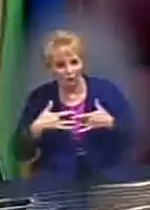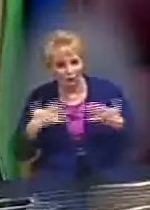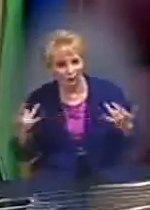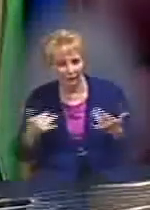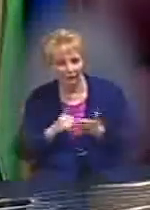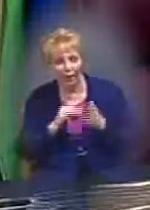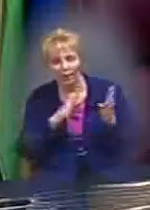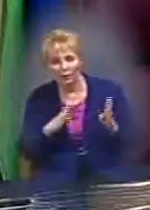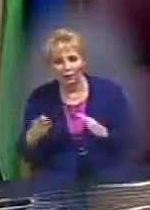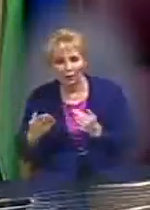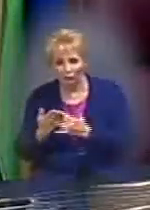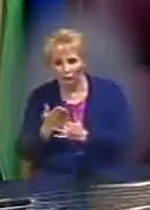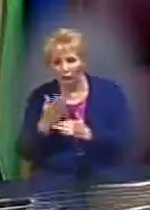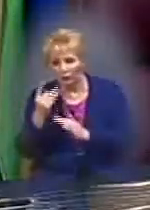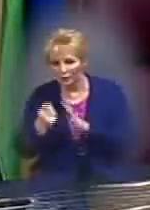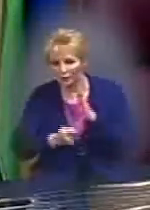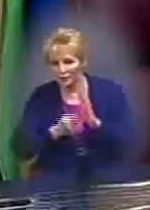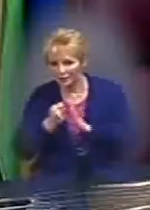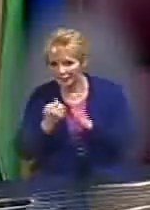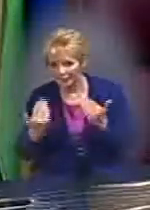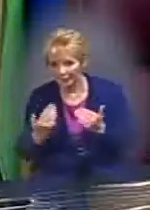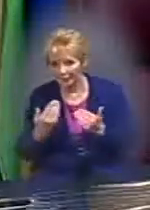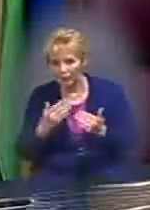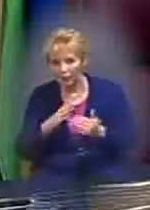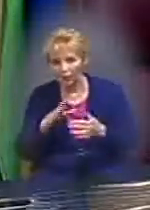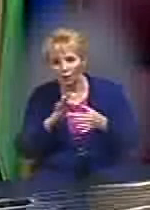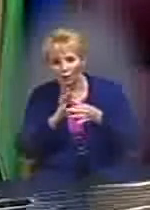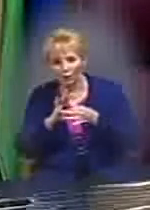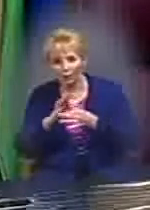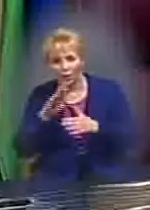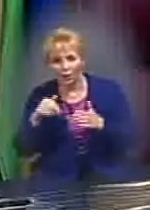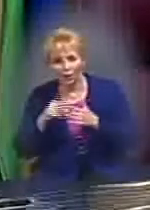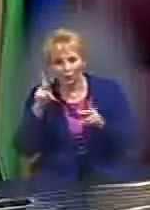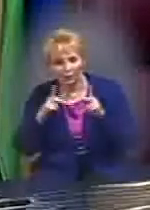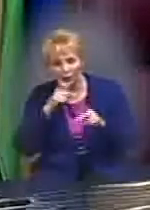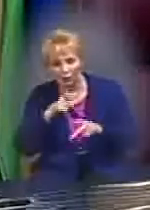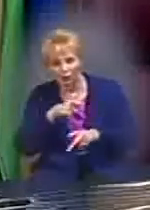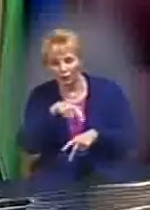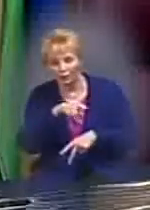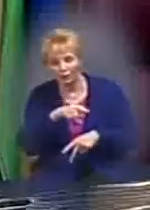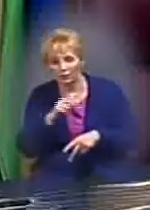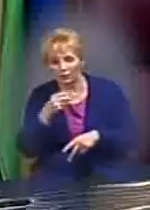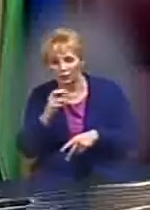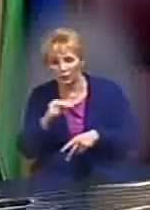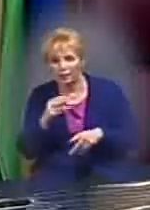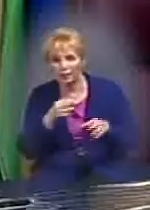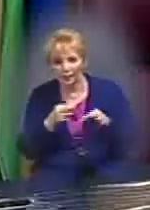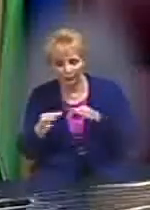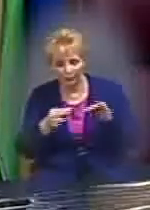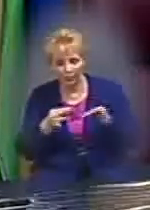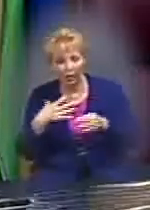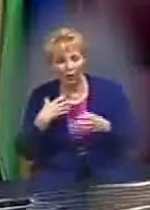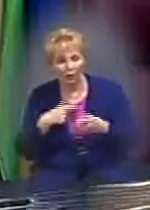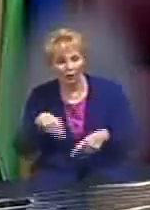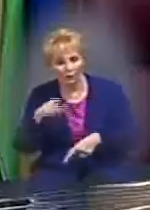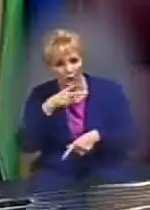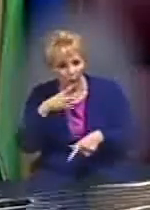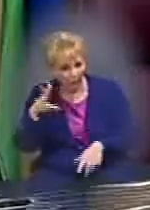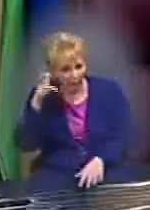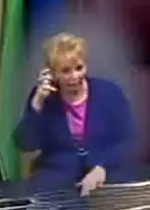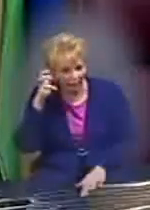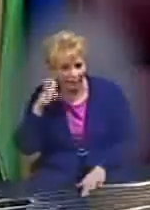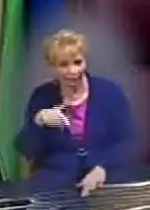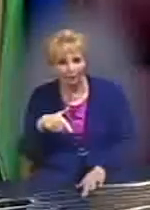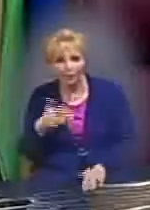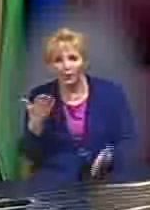being planned throughout the season and handled by many partners, if you just heard Sharon explain. So I just wanted everybody who's listening,